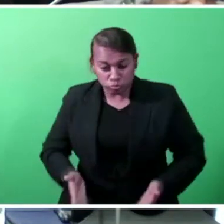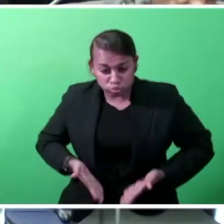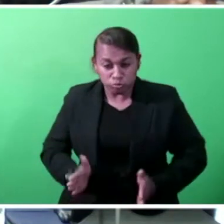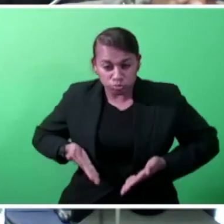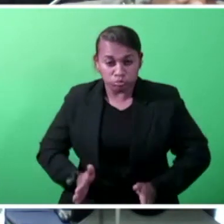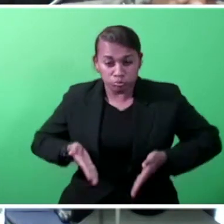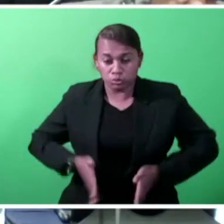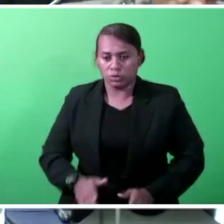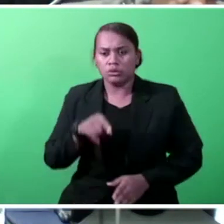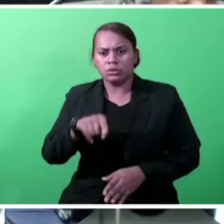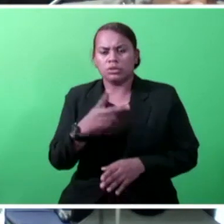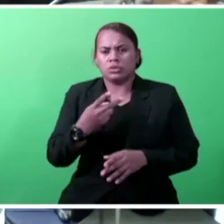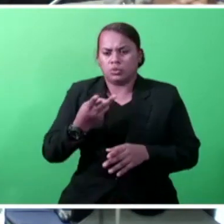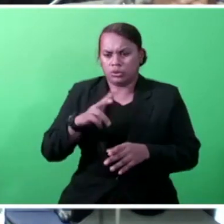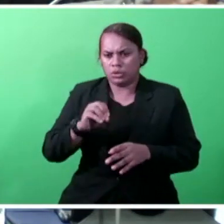only